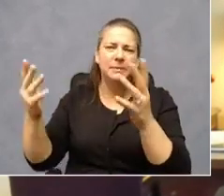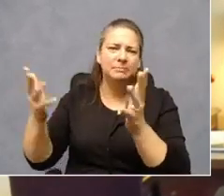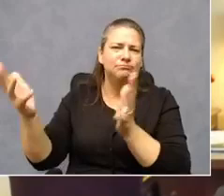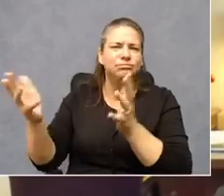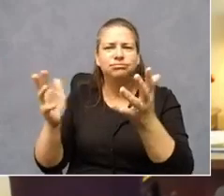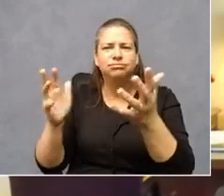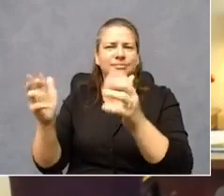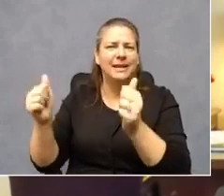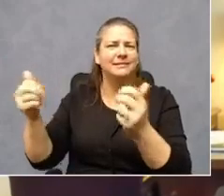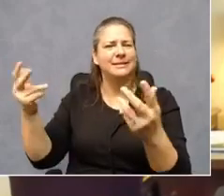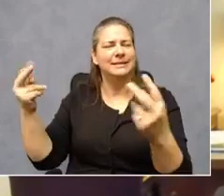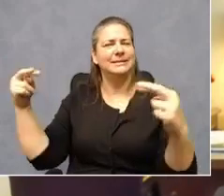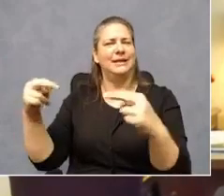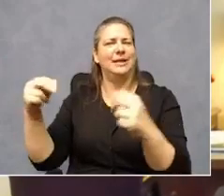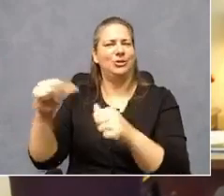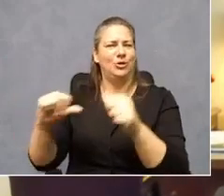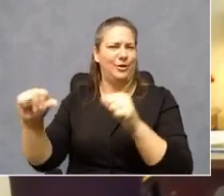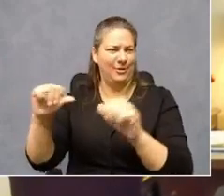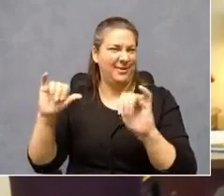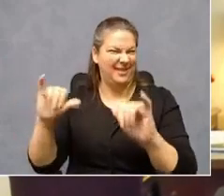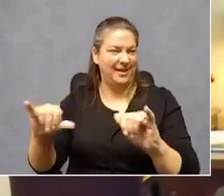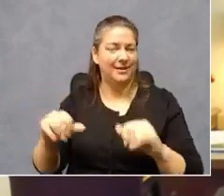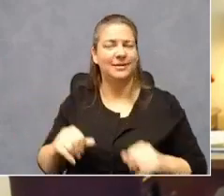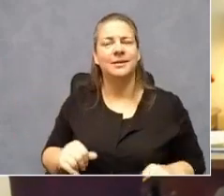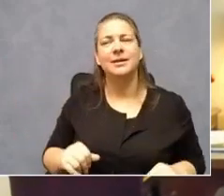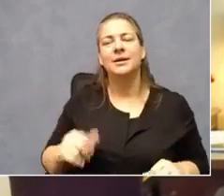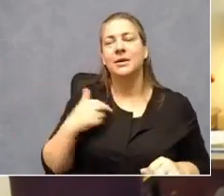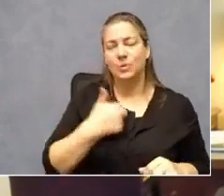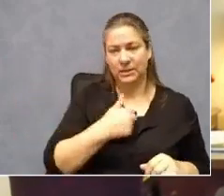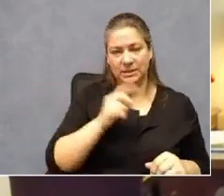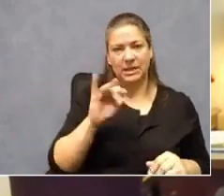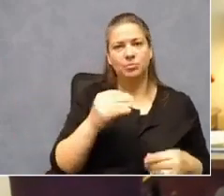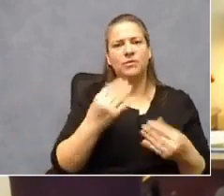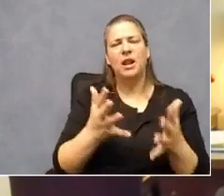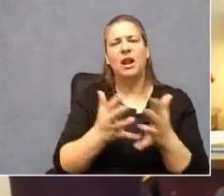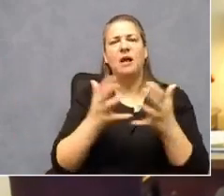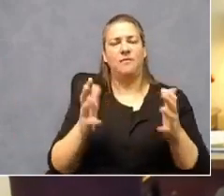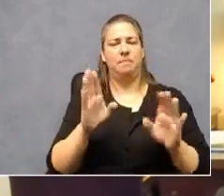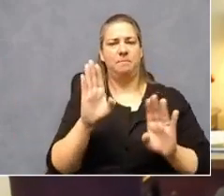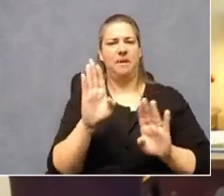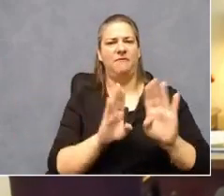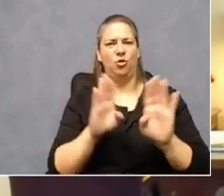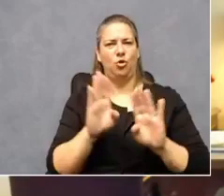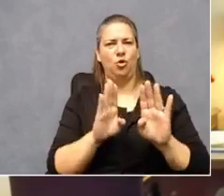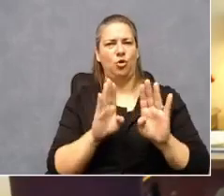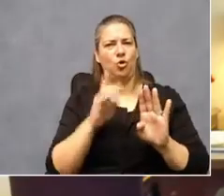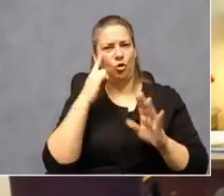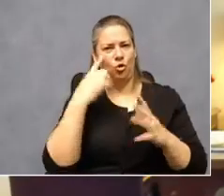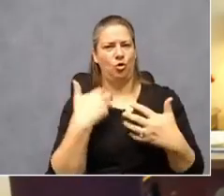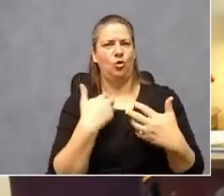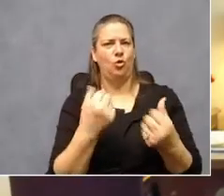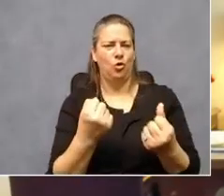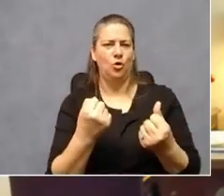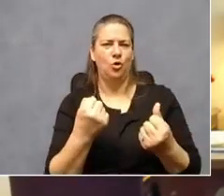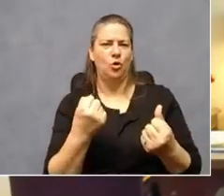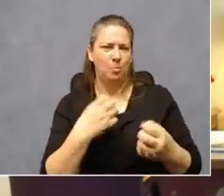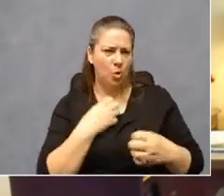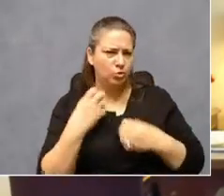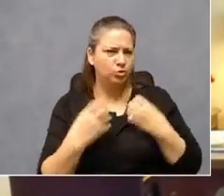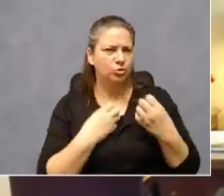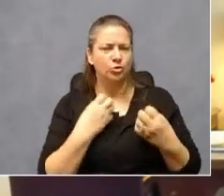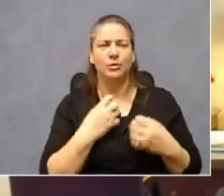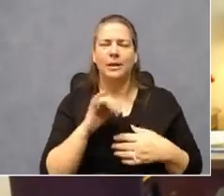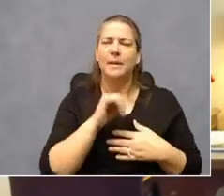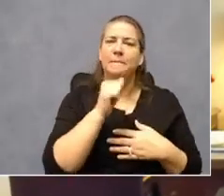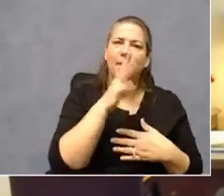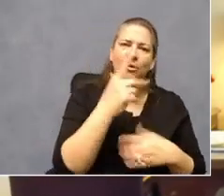We provided many links for behavioral and emotional health resources with special emphasis near Mother's Day and Father's